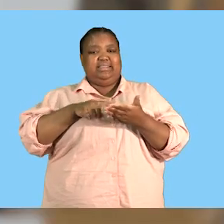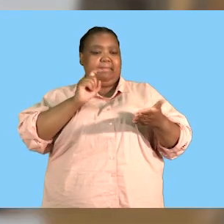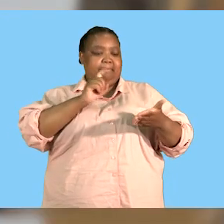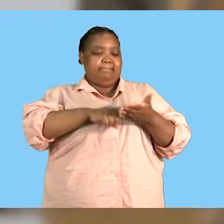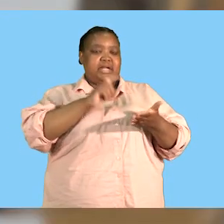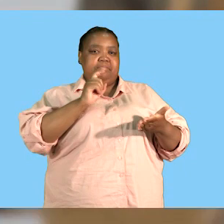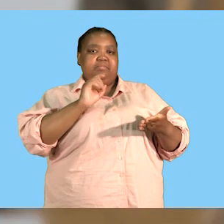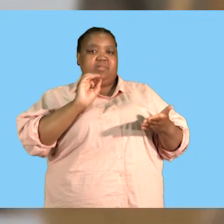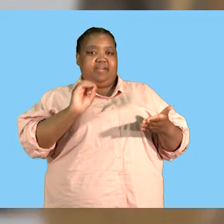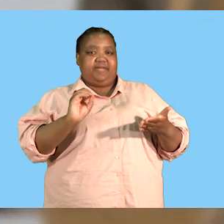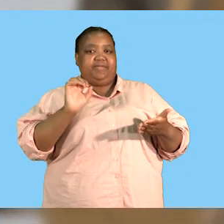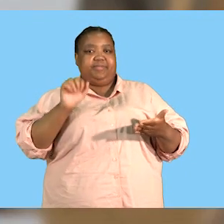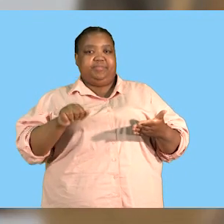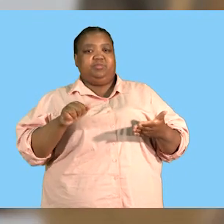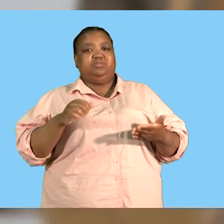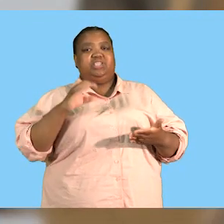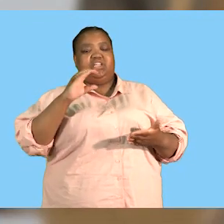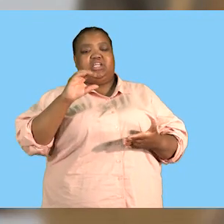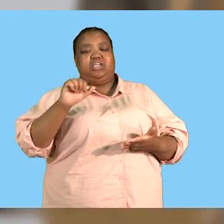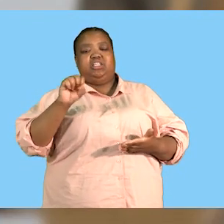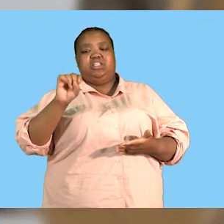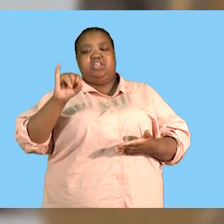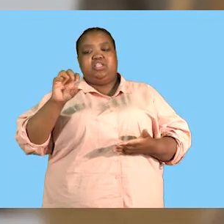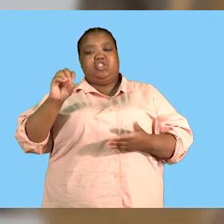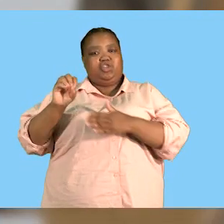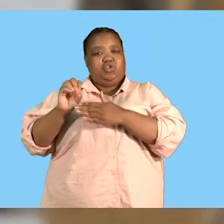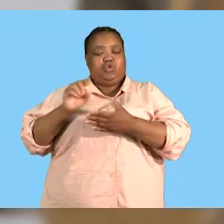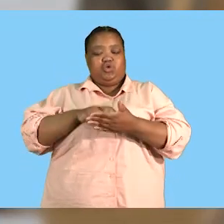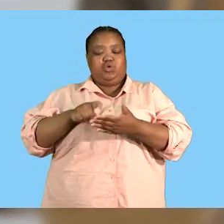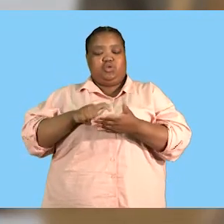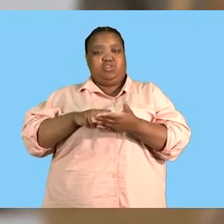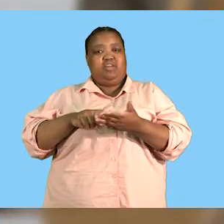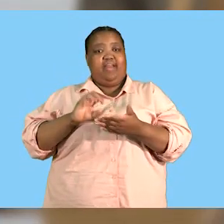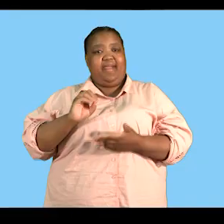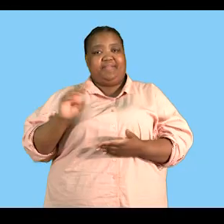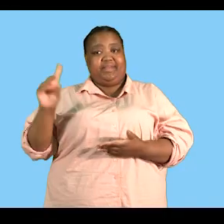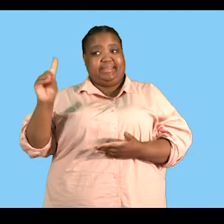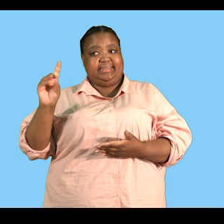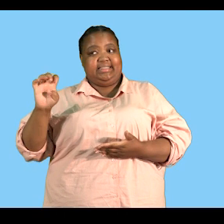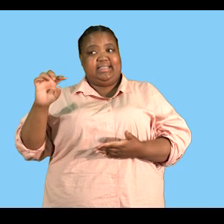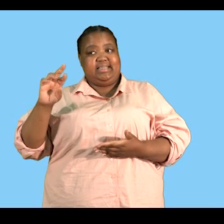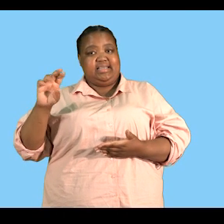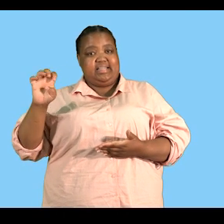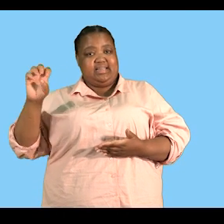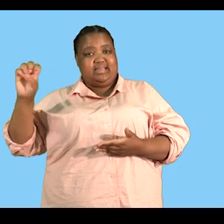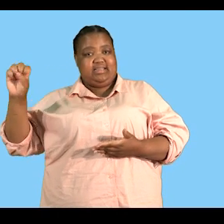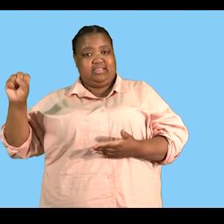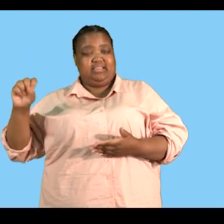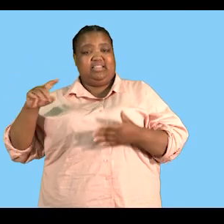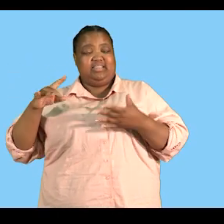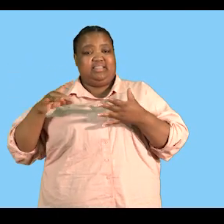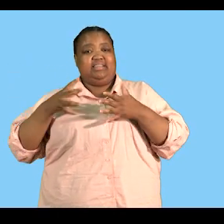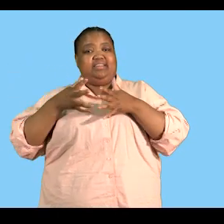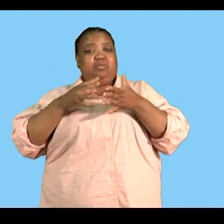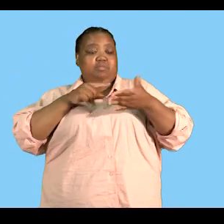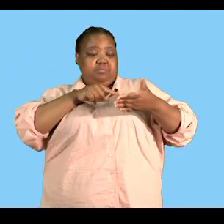calculator. If you use a Casio, you will have a degree sign, a minutes,